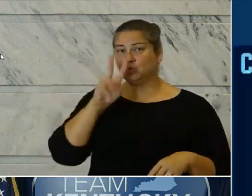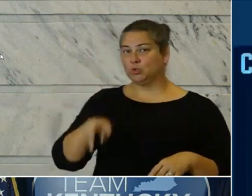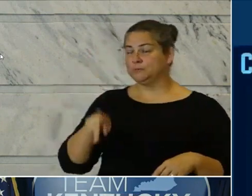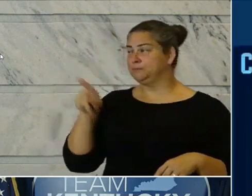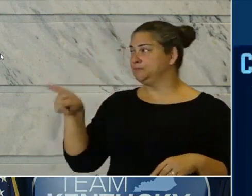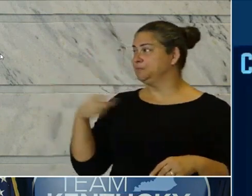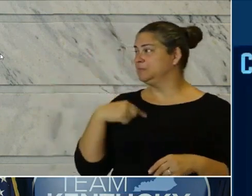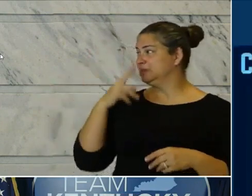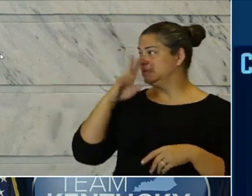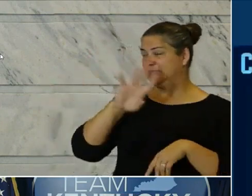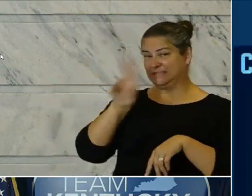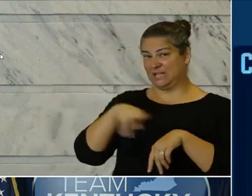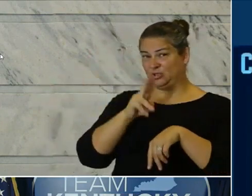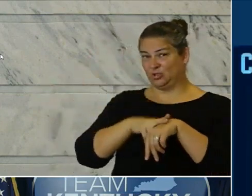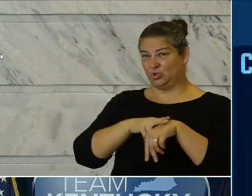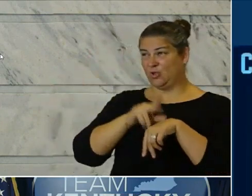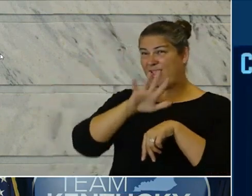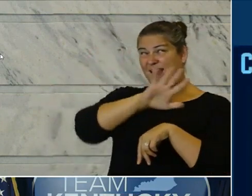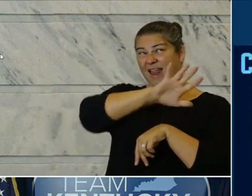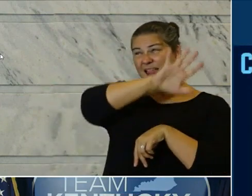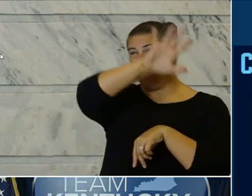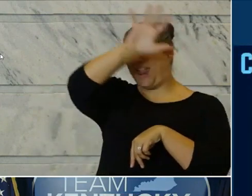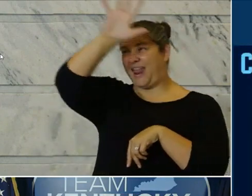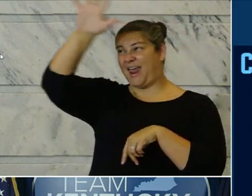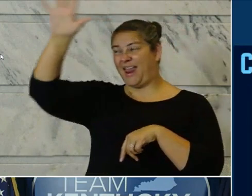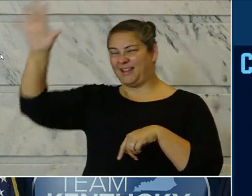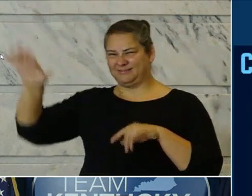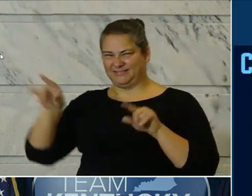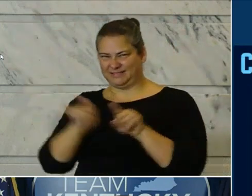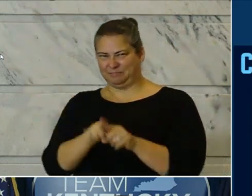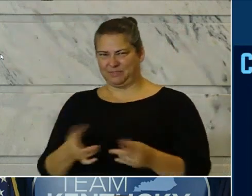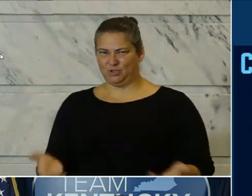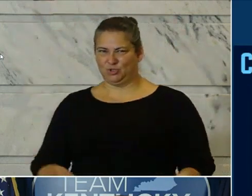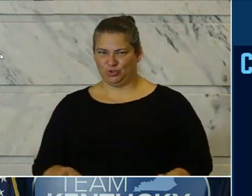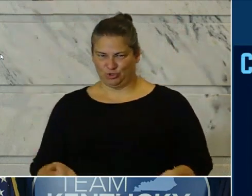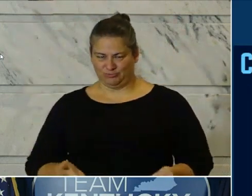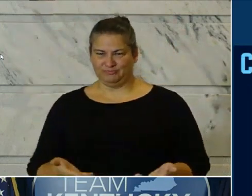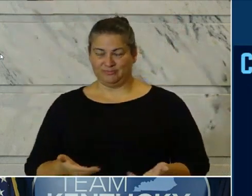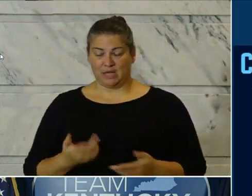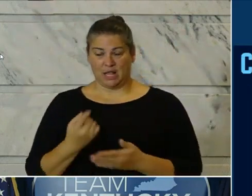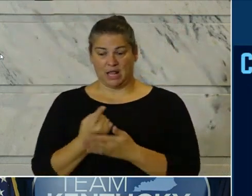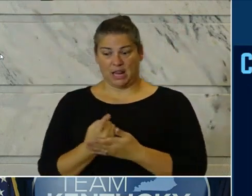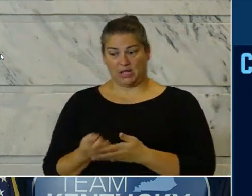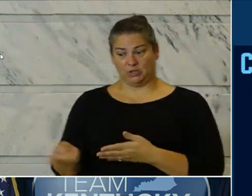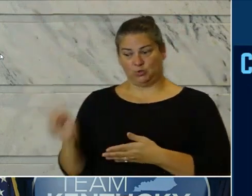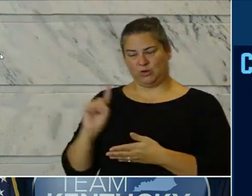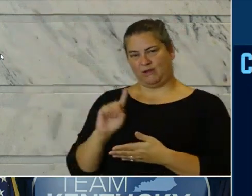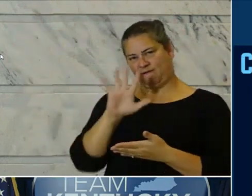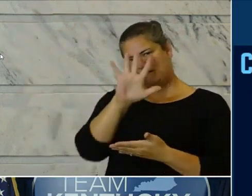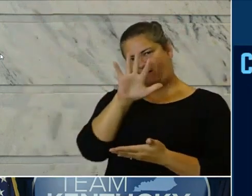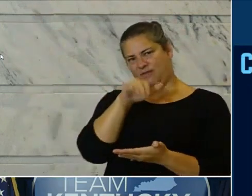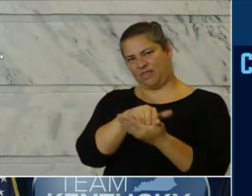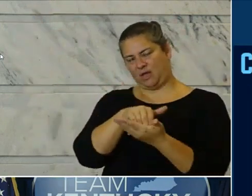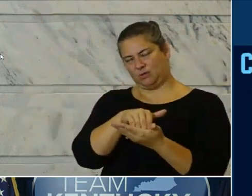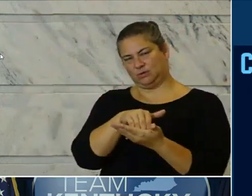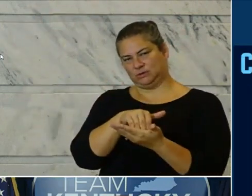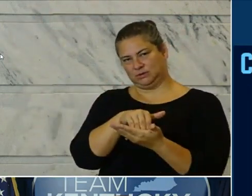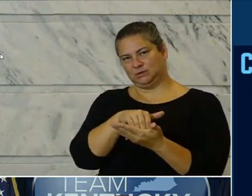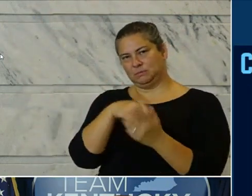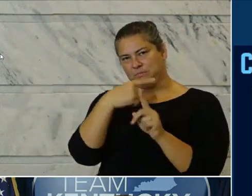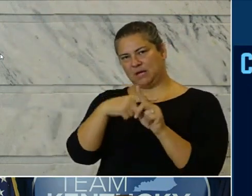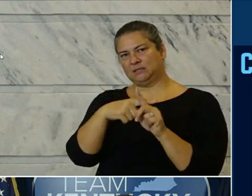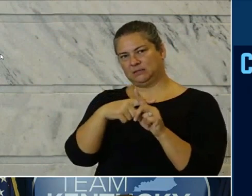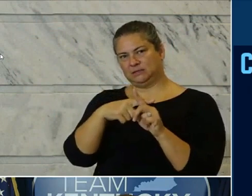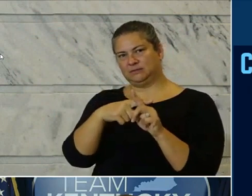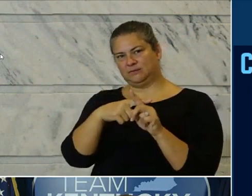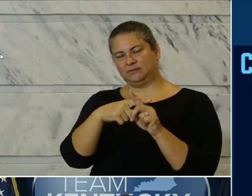nationally, we're seeing here too. Last week, we had almost 5,000 cases, the most that we